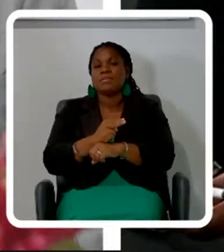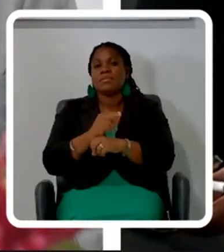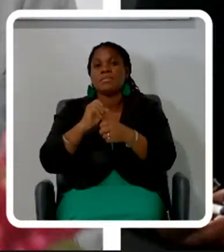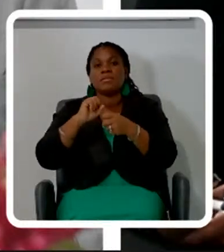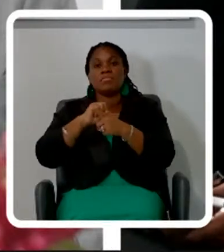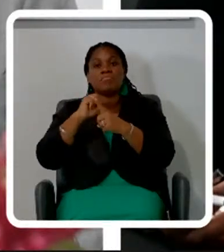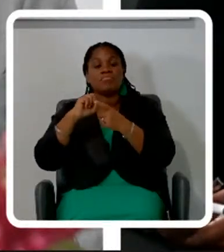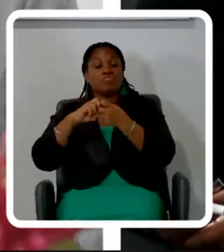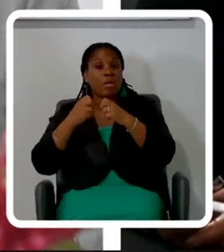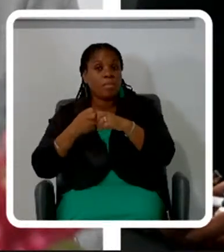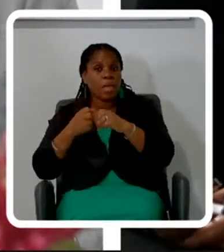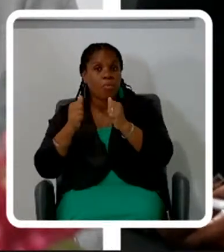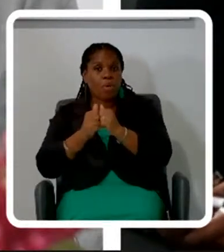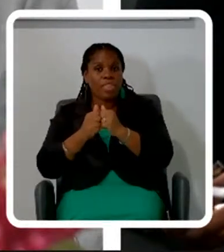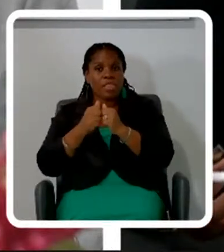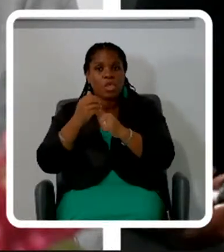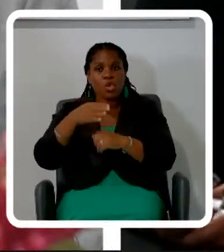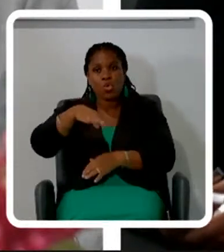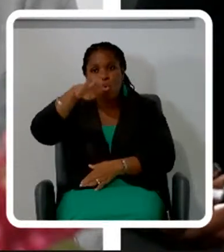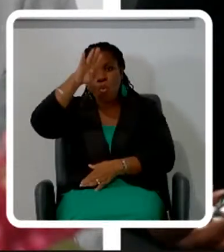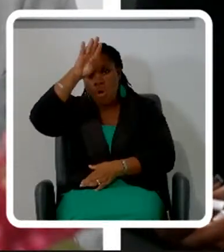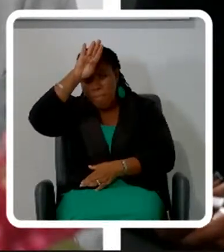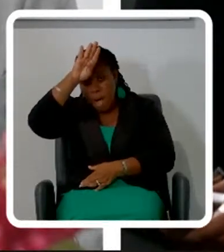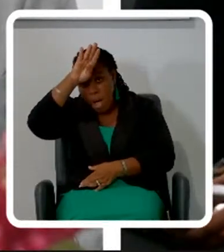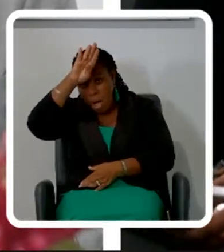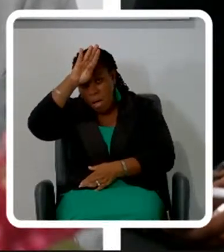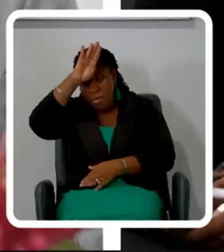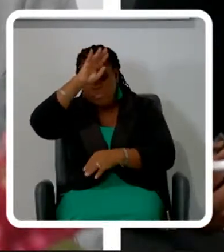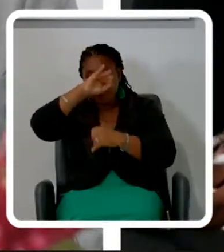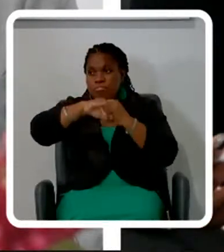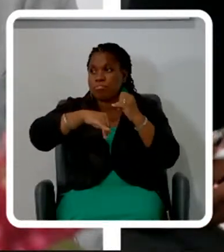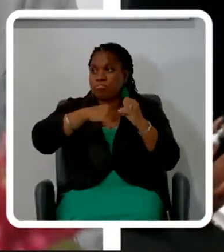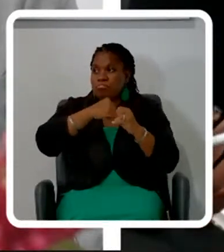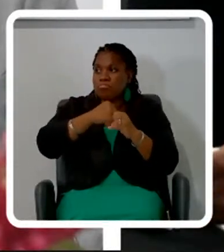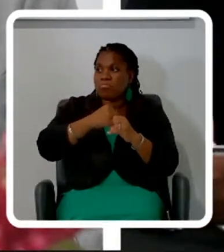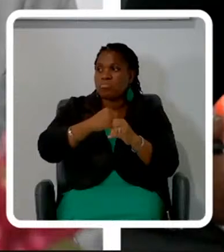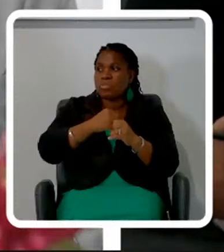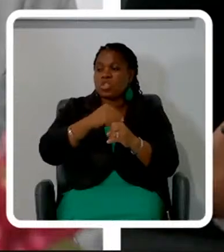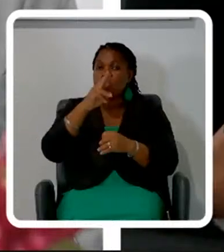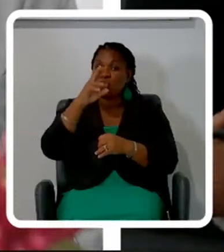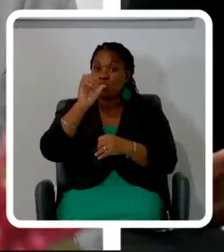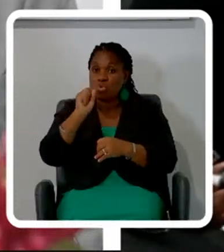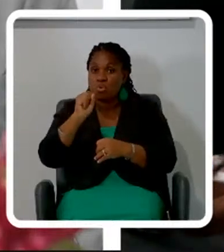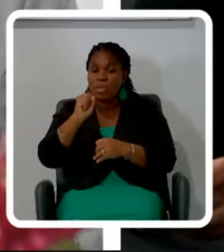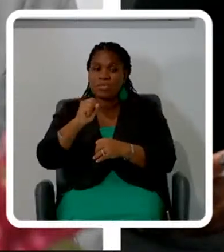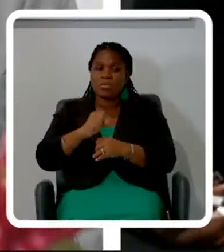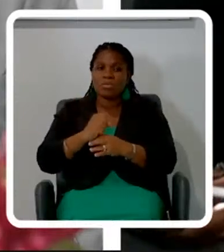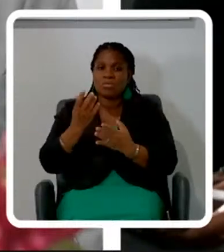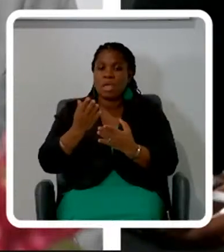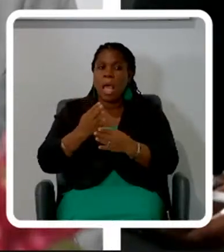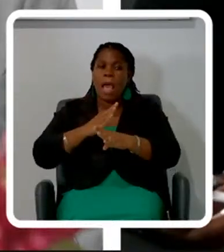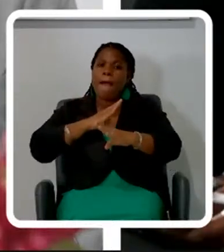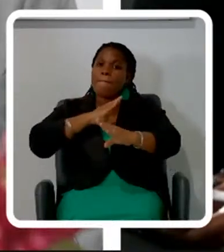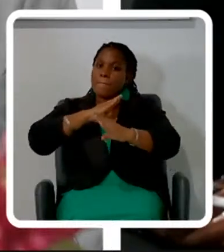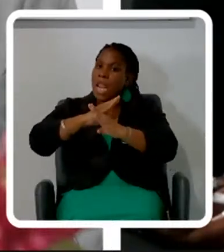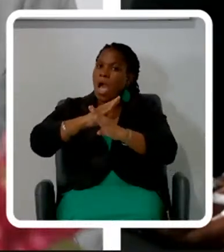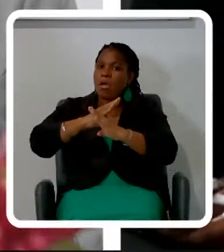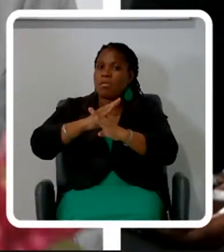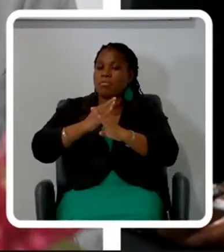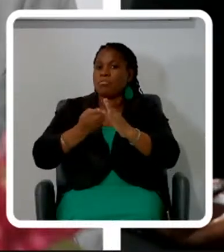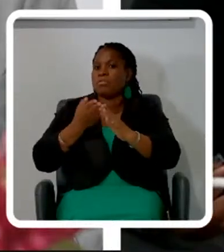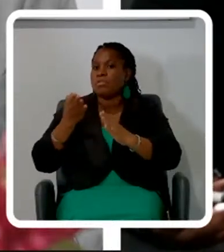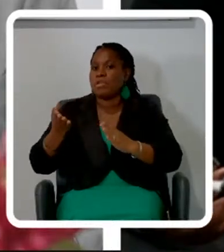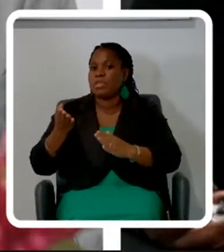barriers that continue to be imposed on that nation by the United States, which affects many of us and our interactions